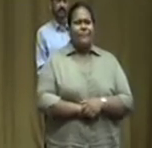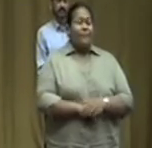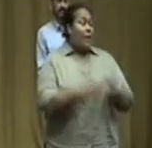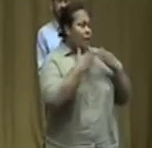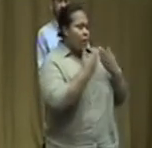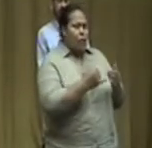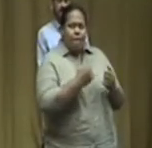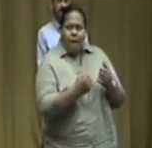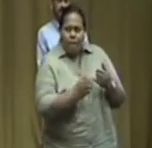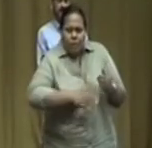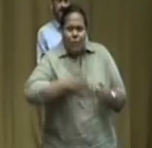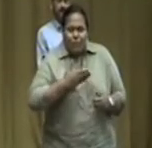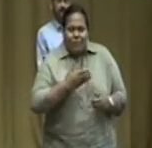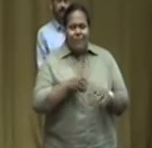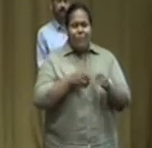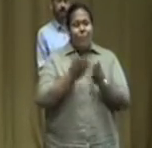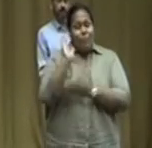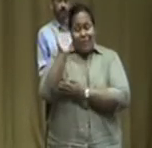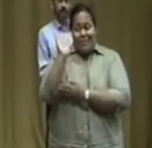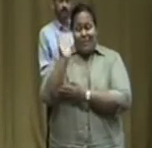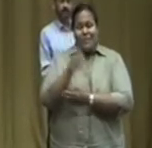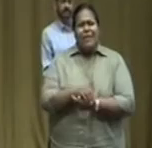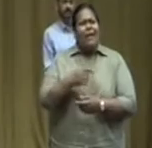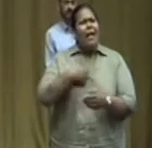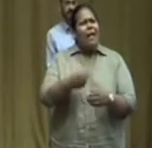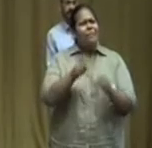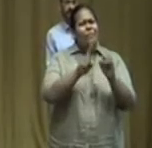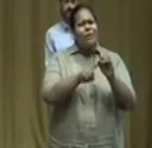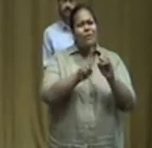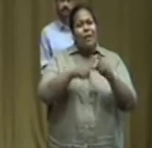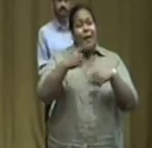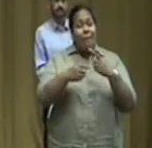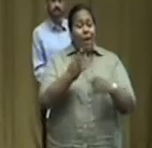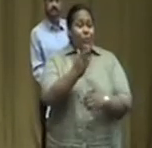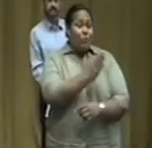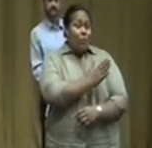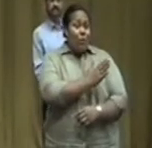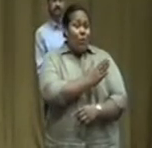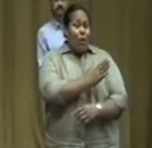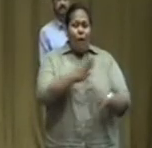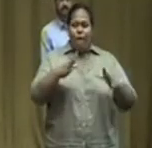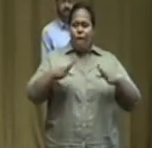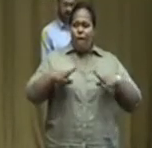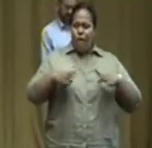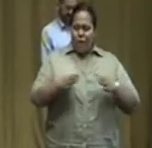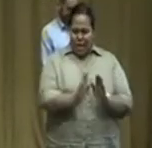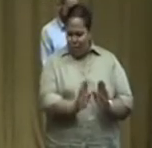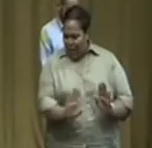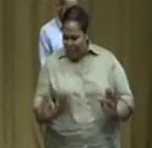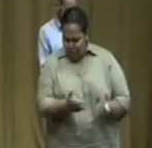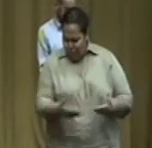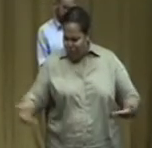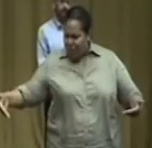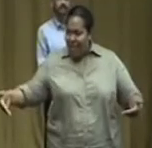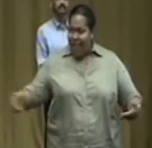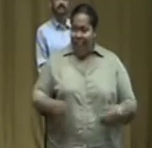interesting presentation. I just had a question about your free-range learning